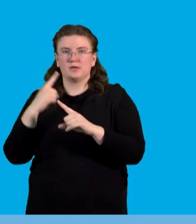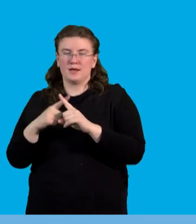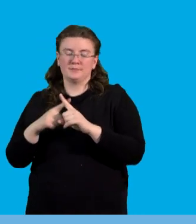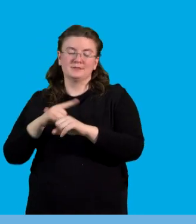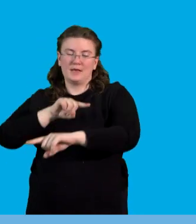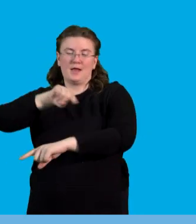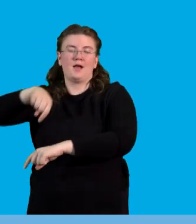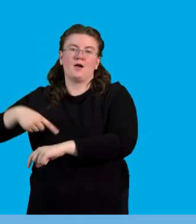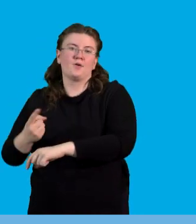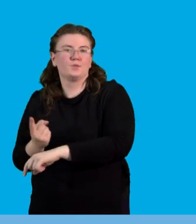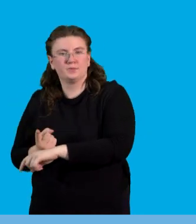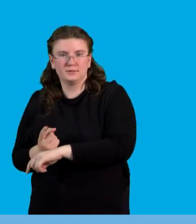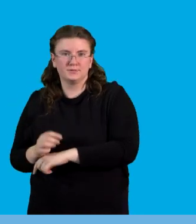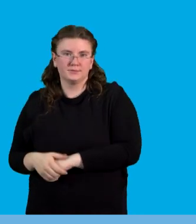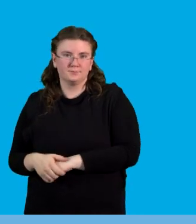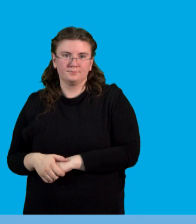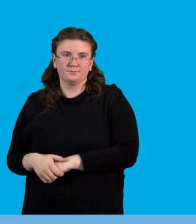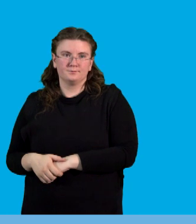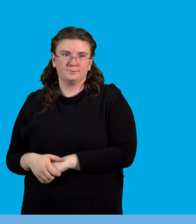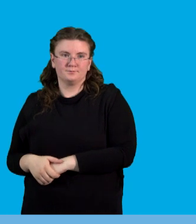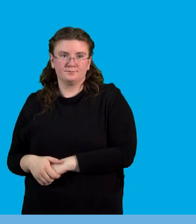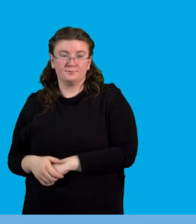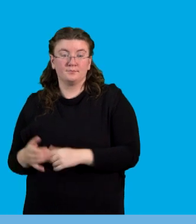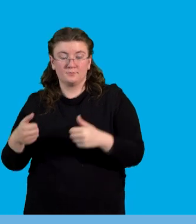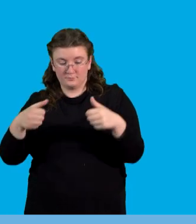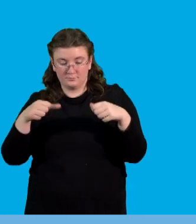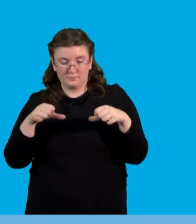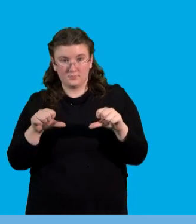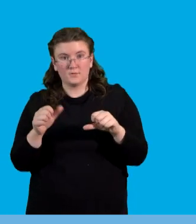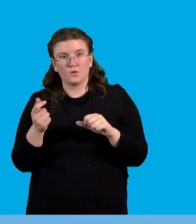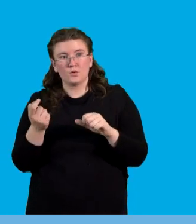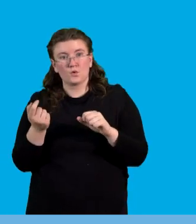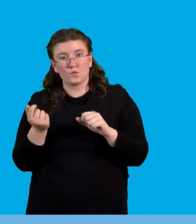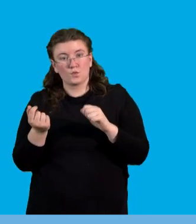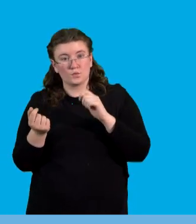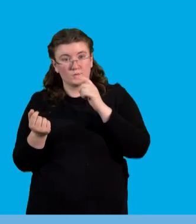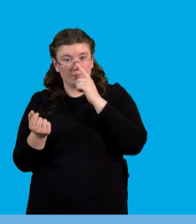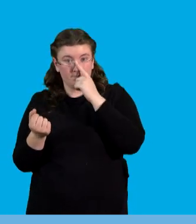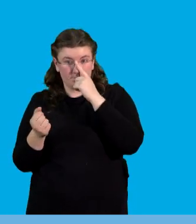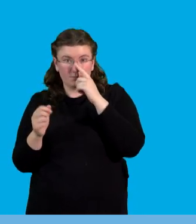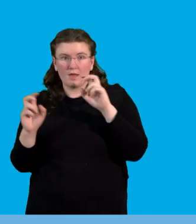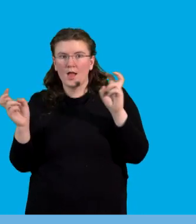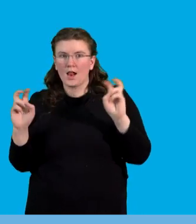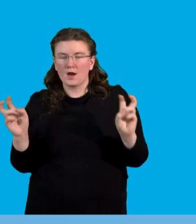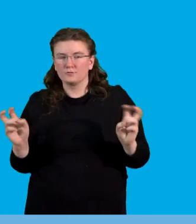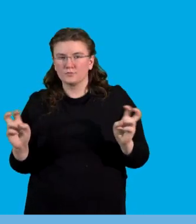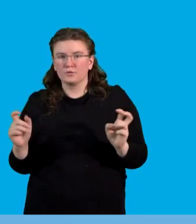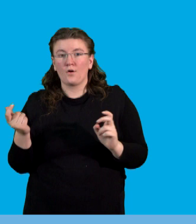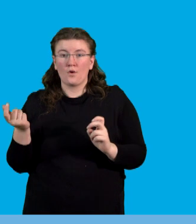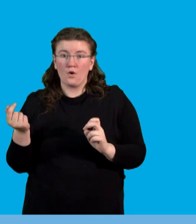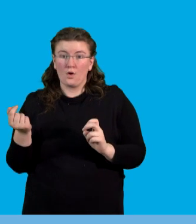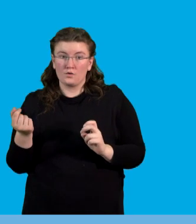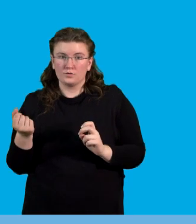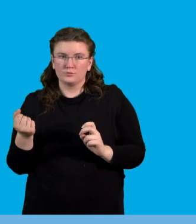hours in which the appliance was used. Then now the cost of the electrical power